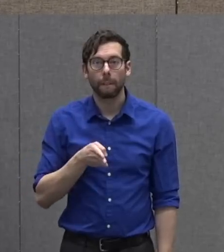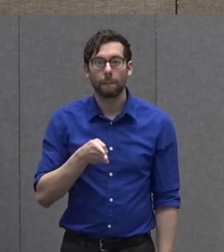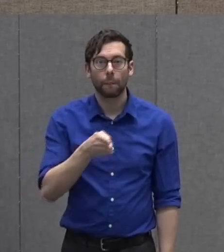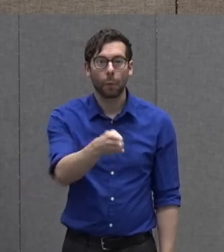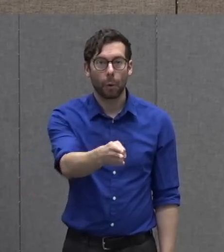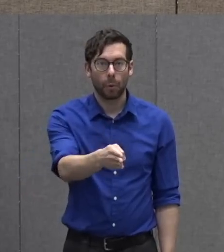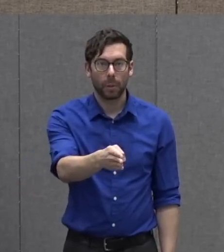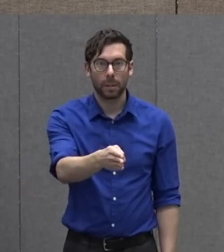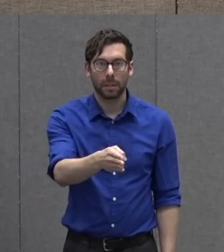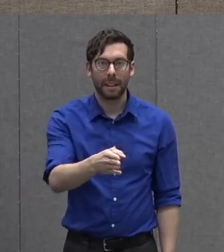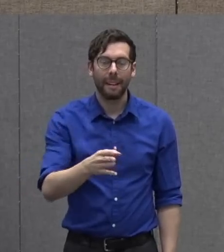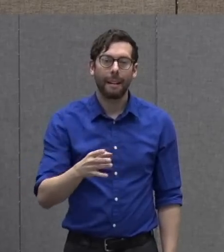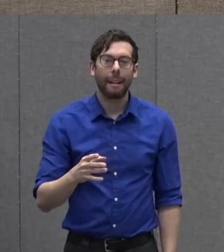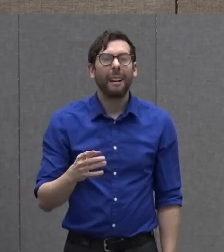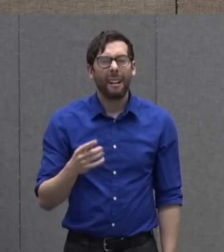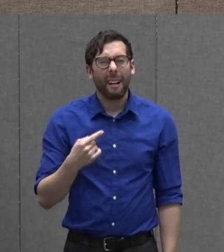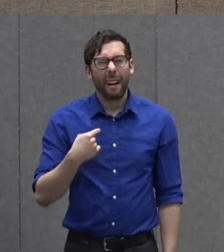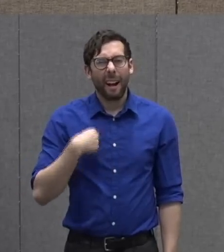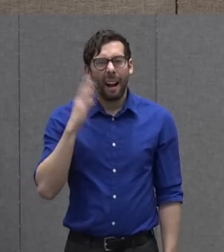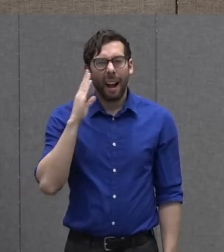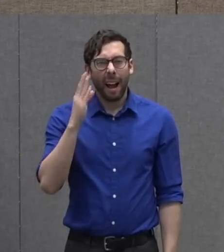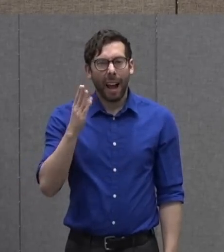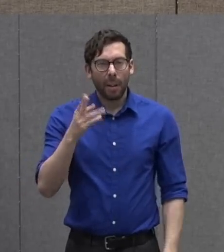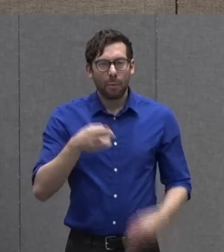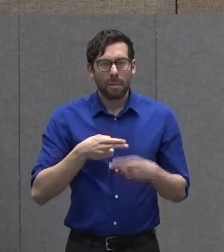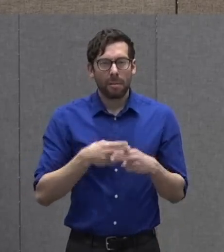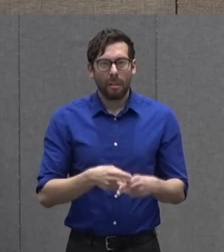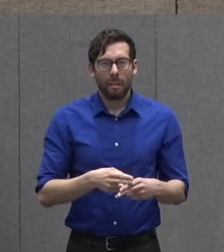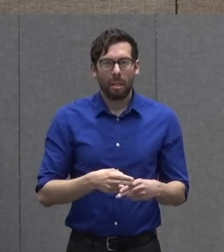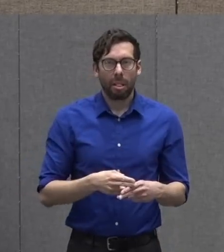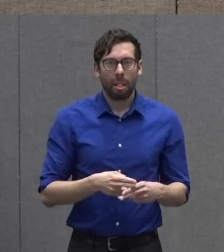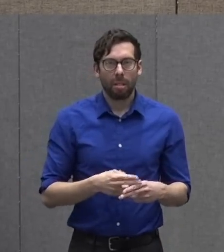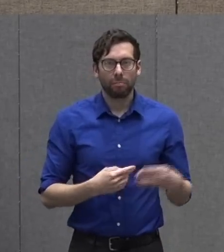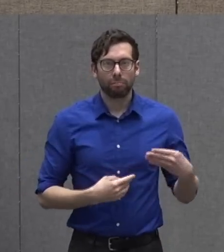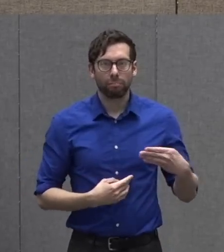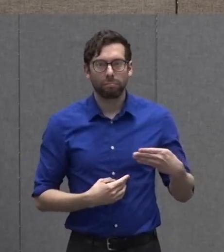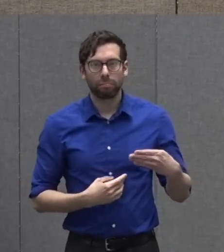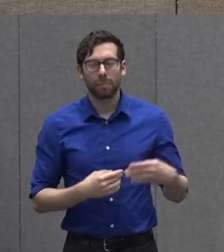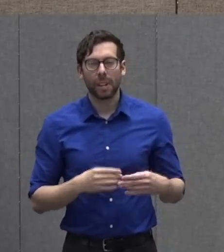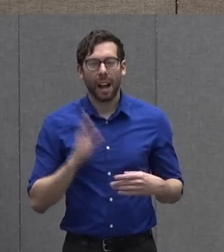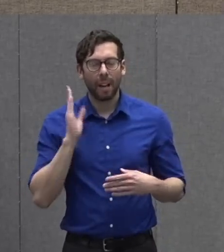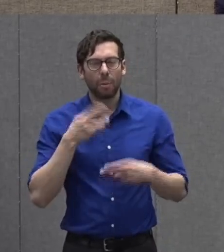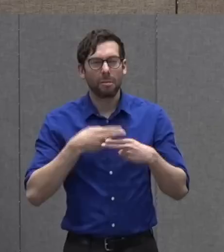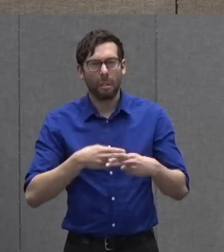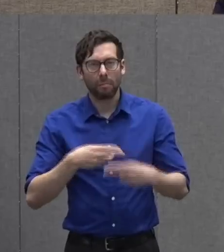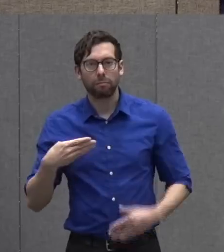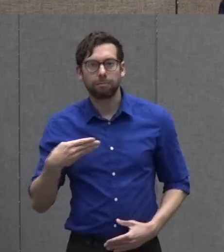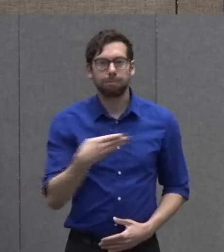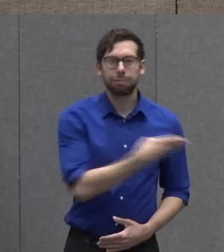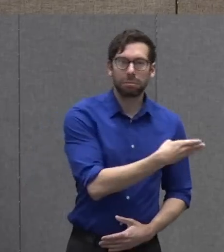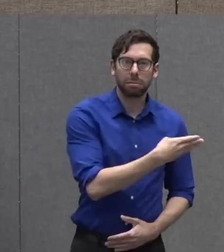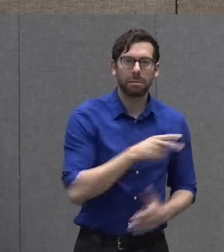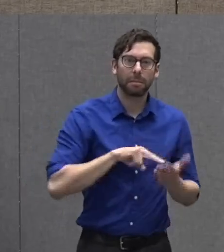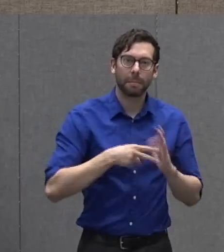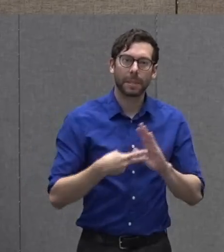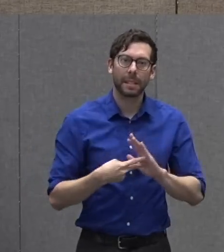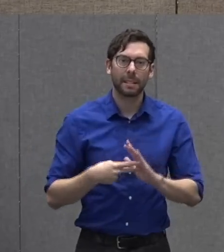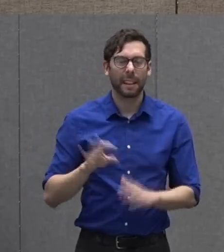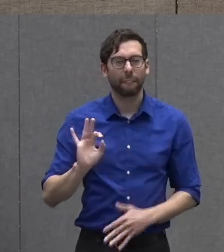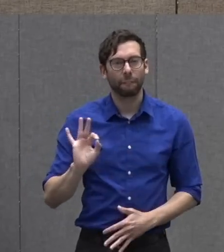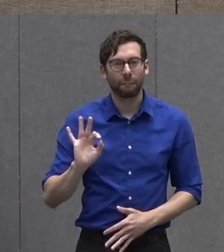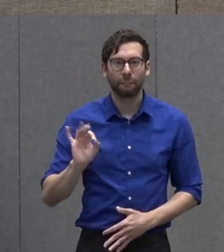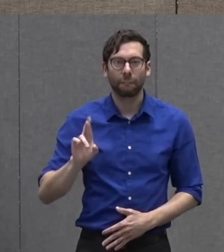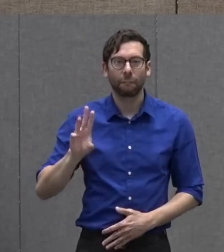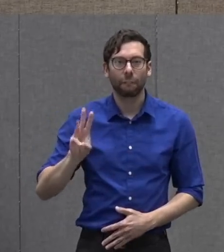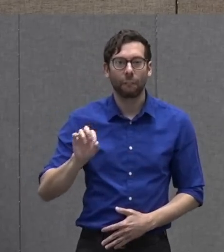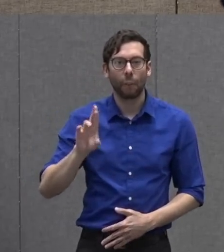forward, and I'm calling behind me, away from me, B backwards. So backwards that way, forwards